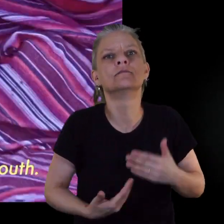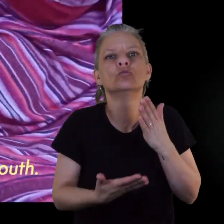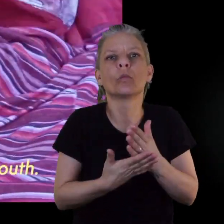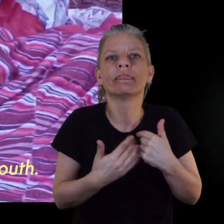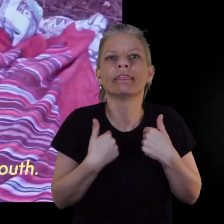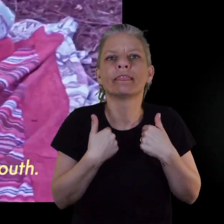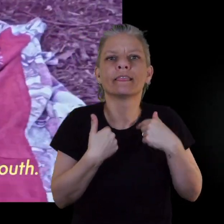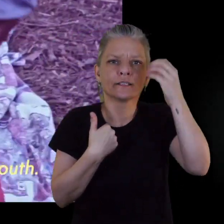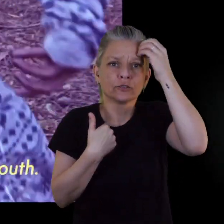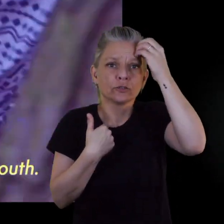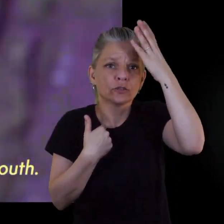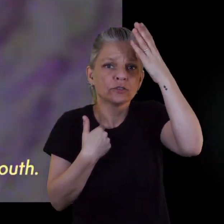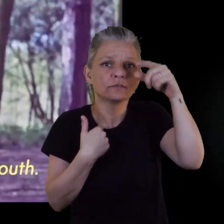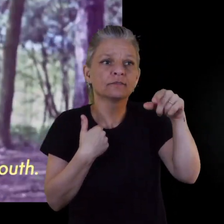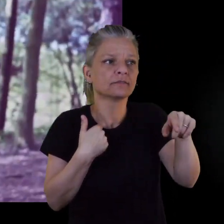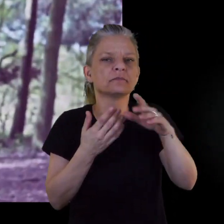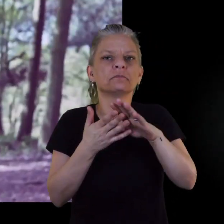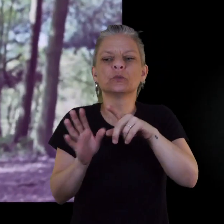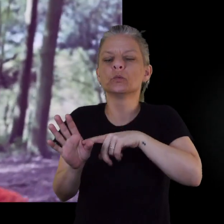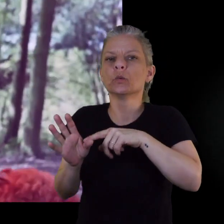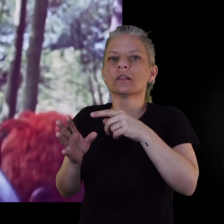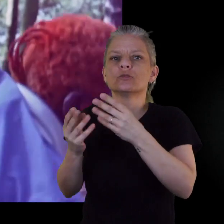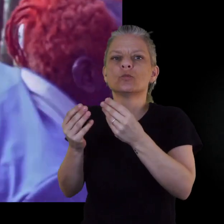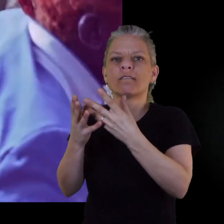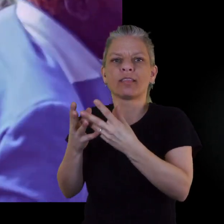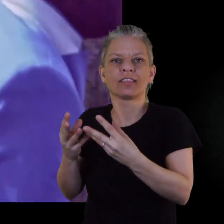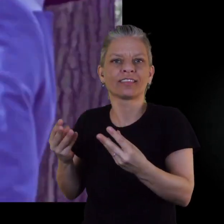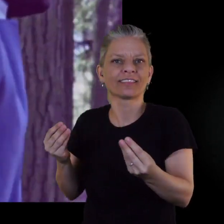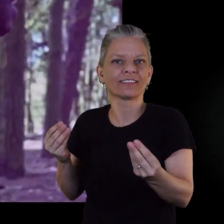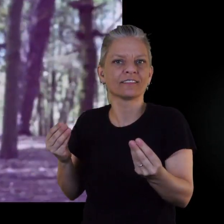knowledge brought losing the softness of youth.